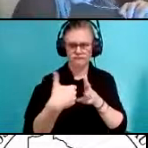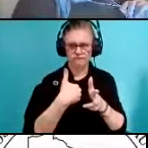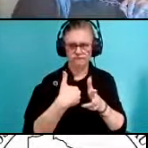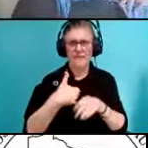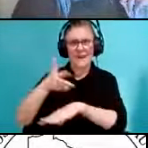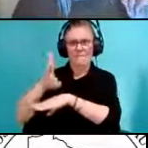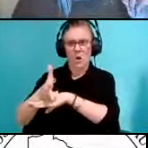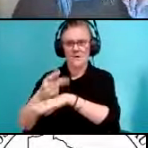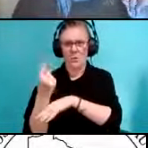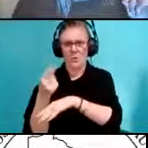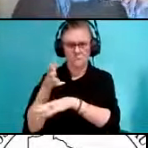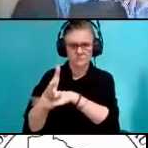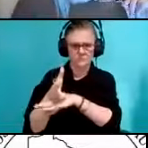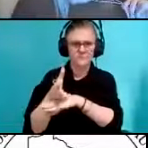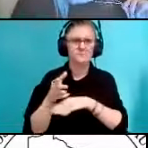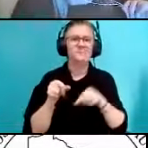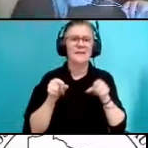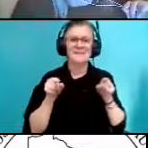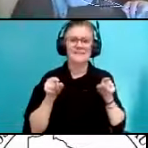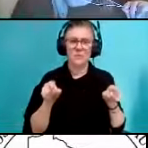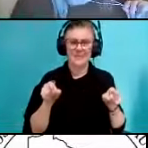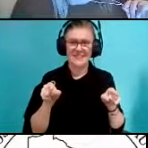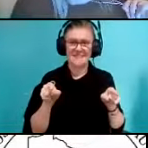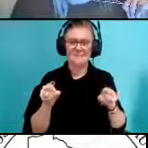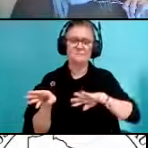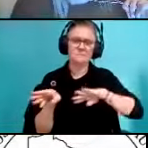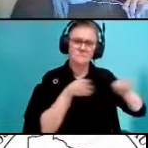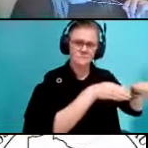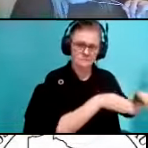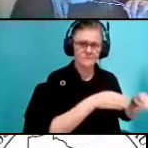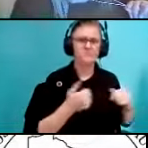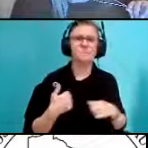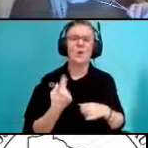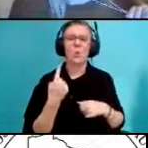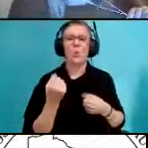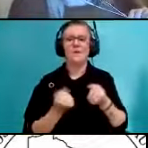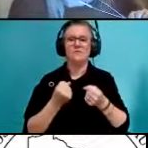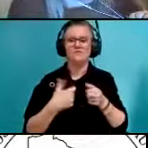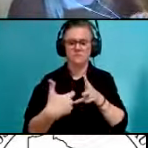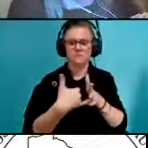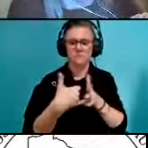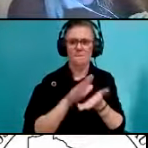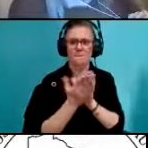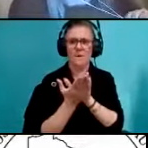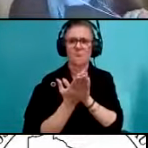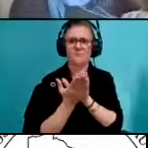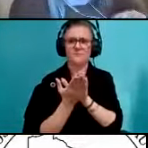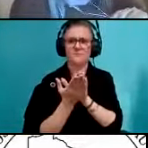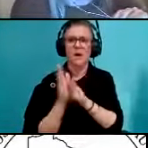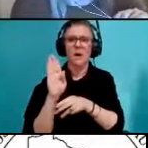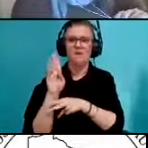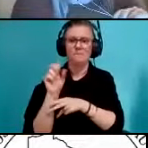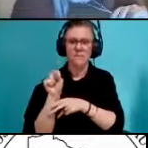lane. So in this case, we could convert one of those drive lanes to a transit lane, but since